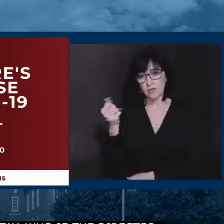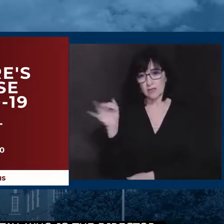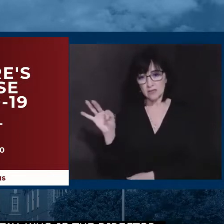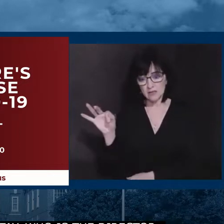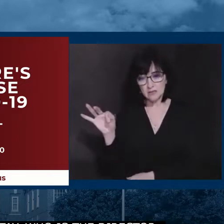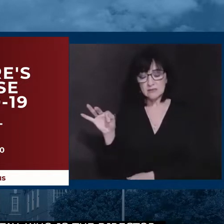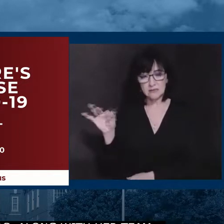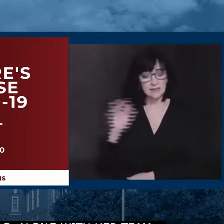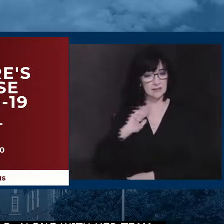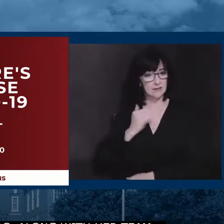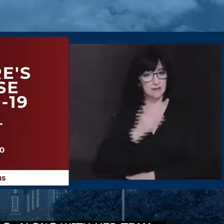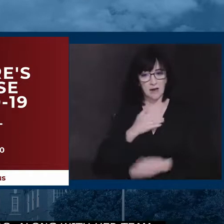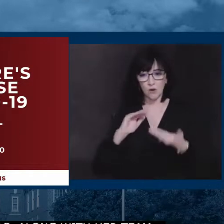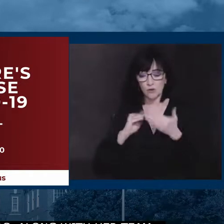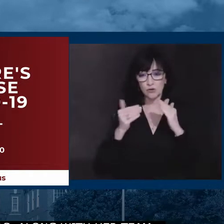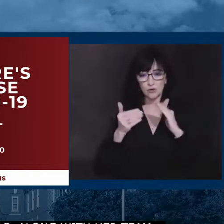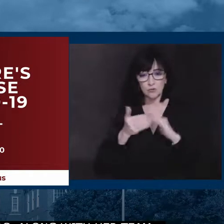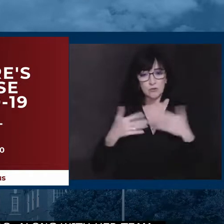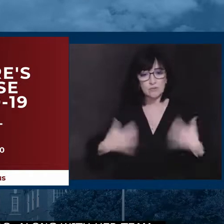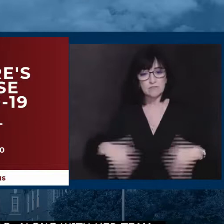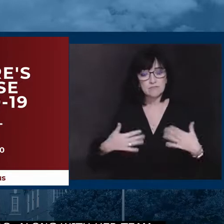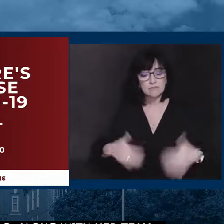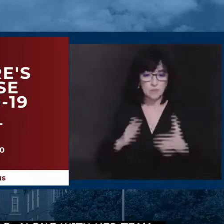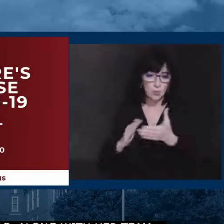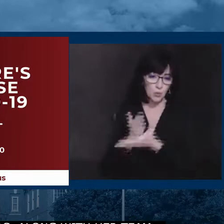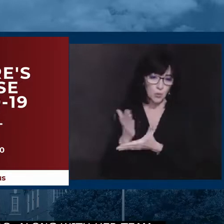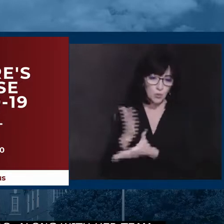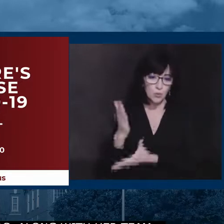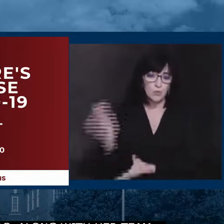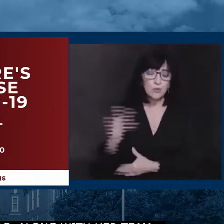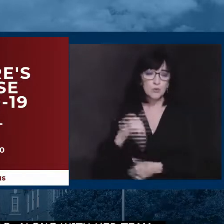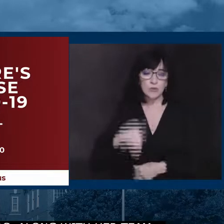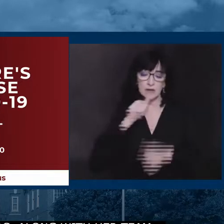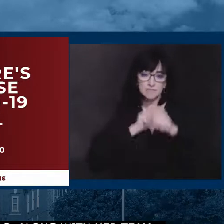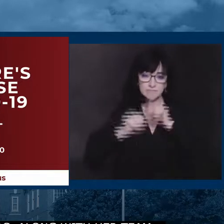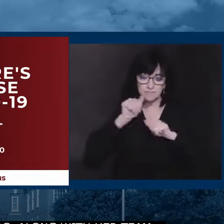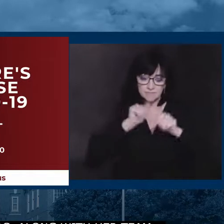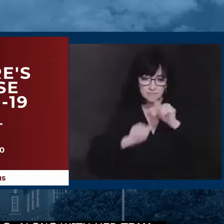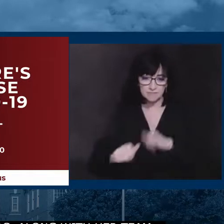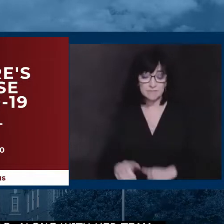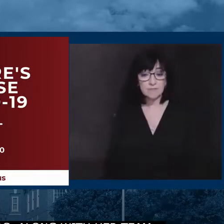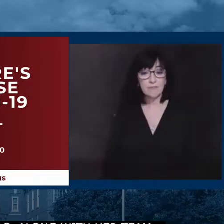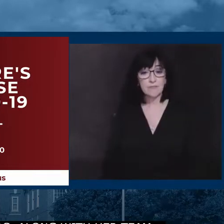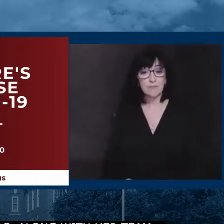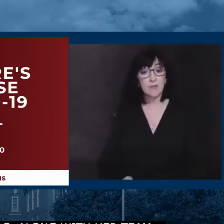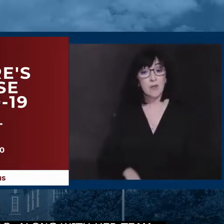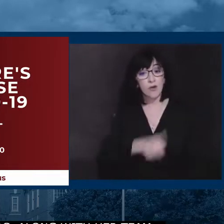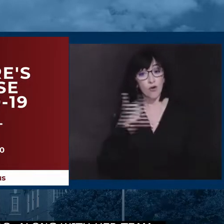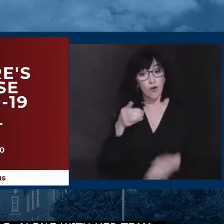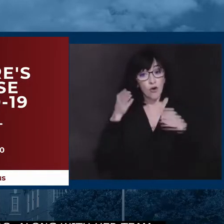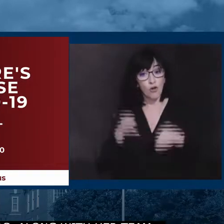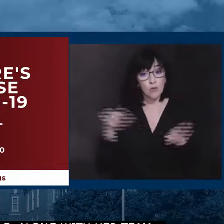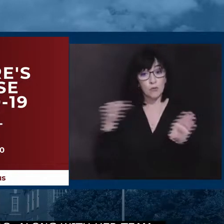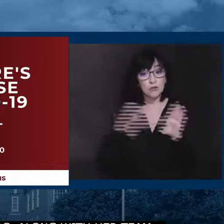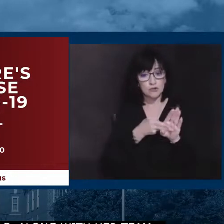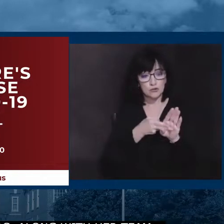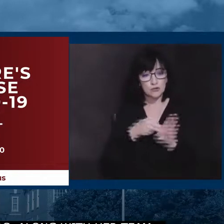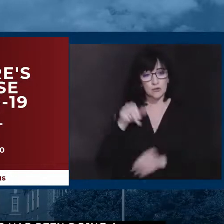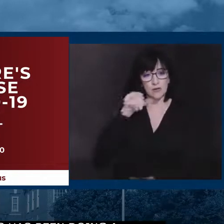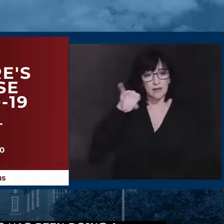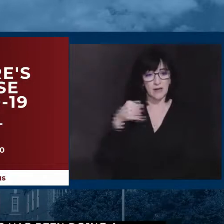through this public health ordeal. We also have Schall, who's the Director of the Delaware Emergency